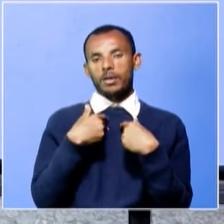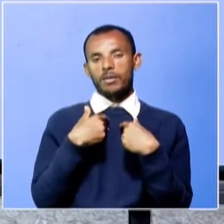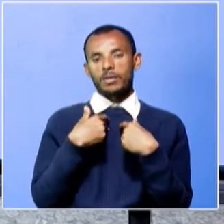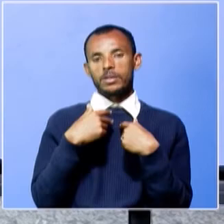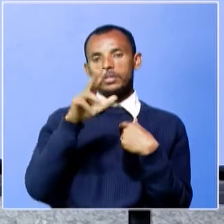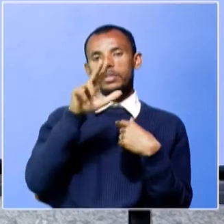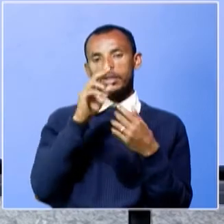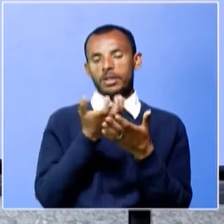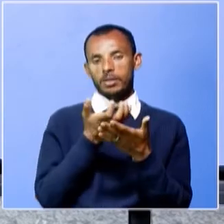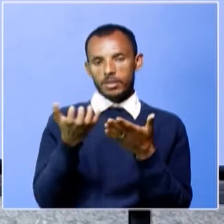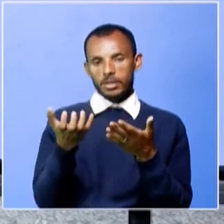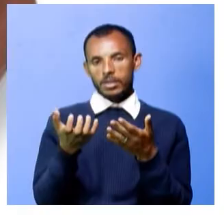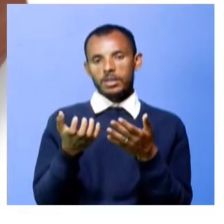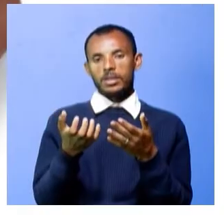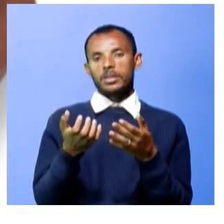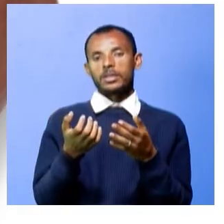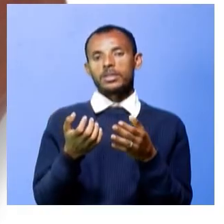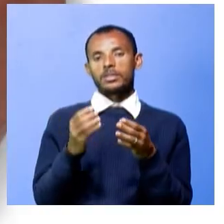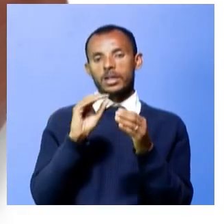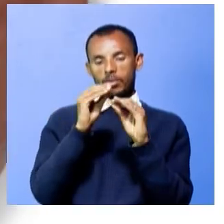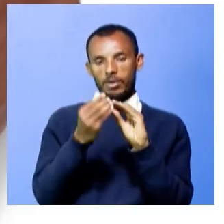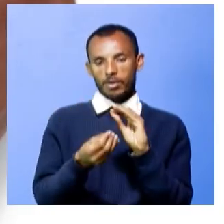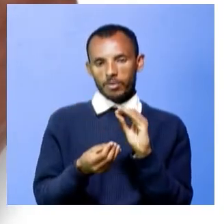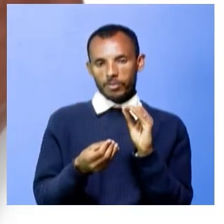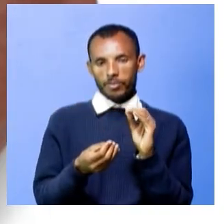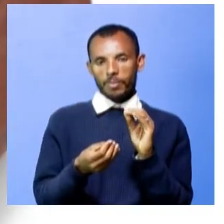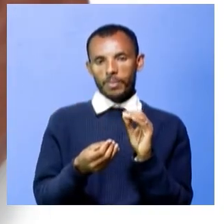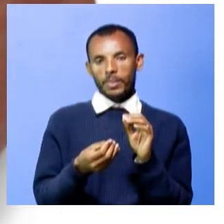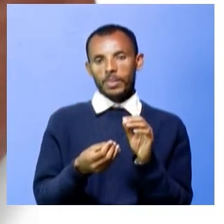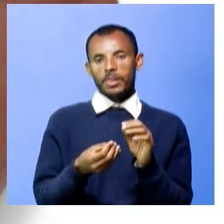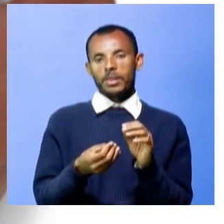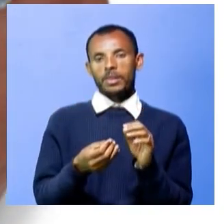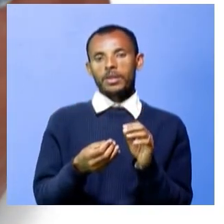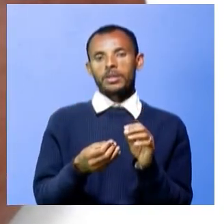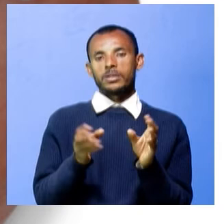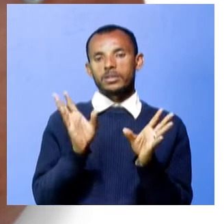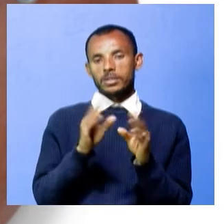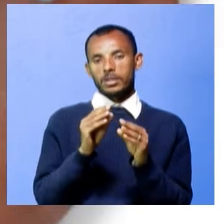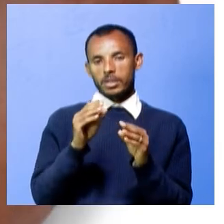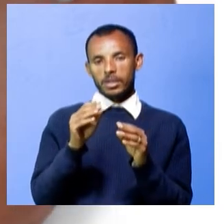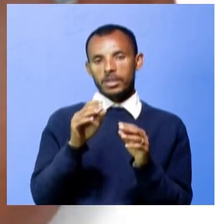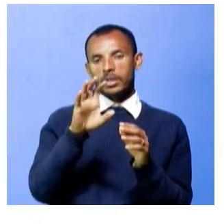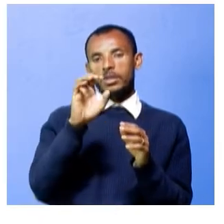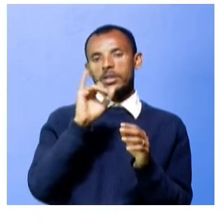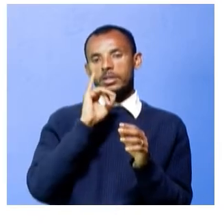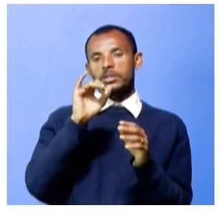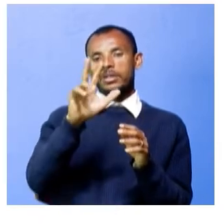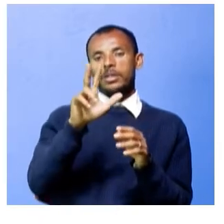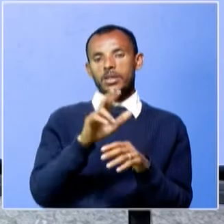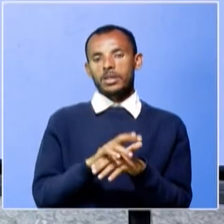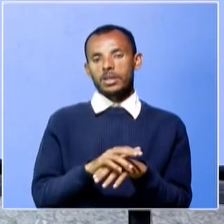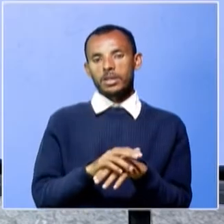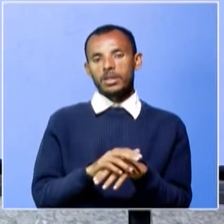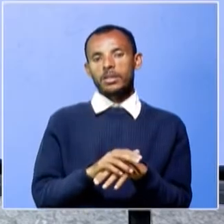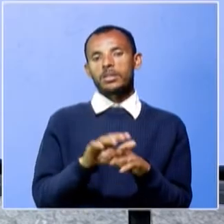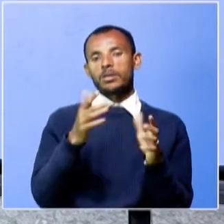3 elements. So the cardinal number of set E is 3. So